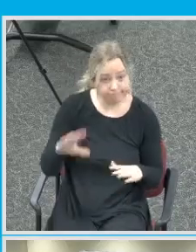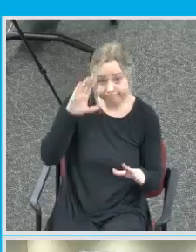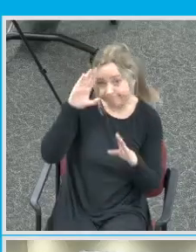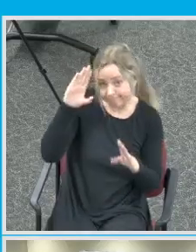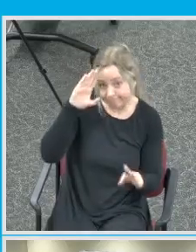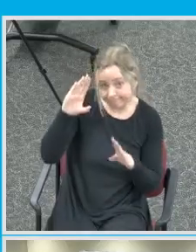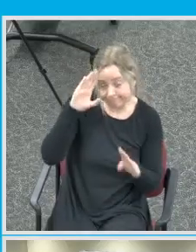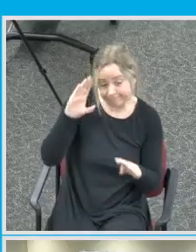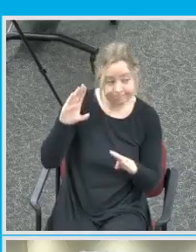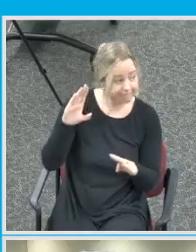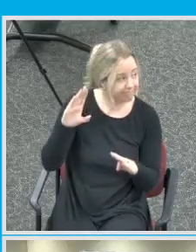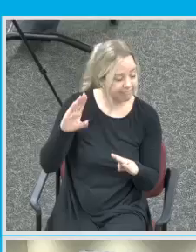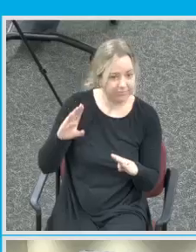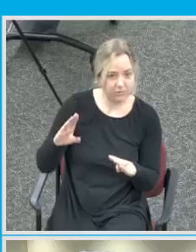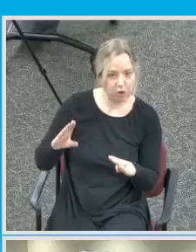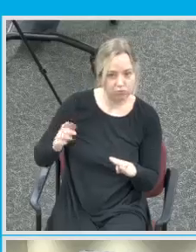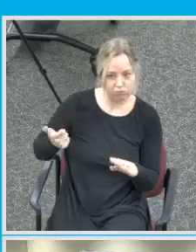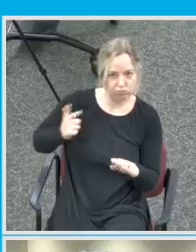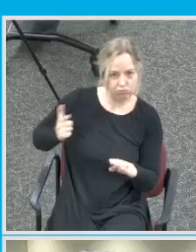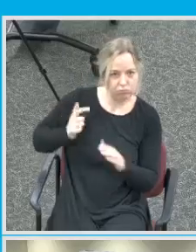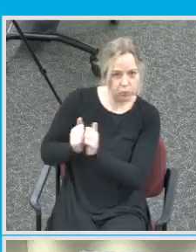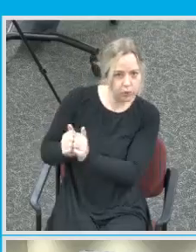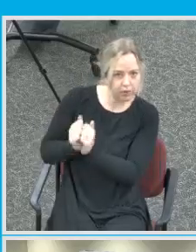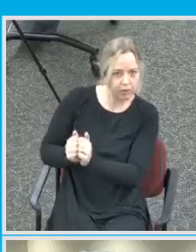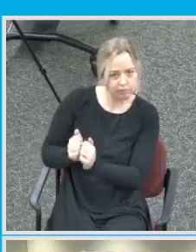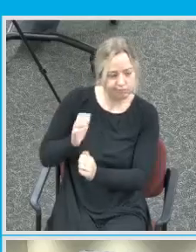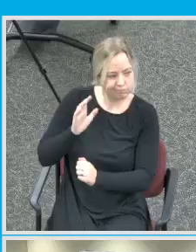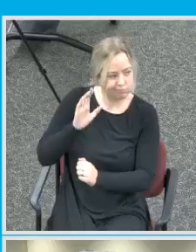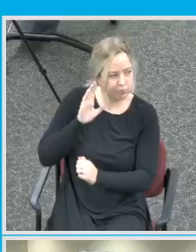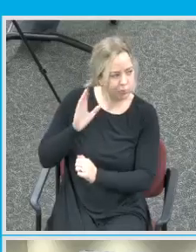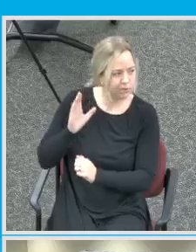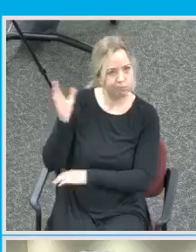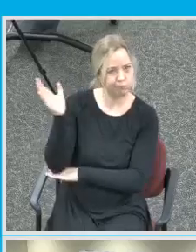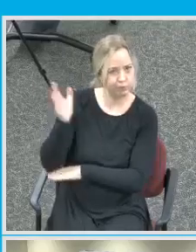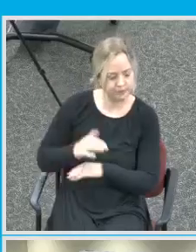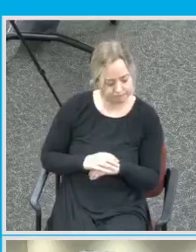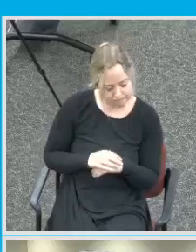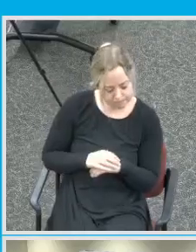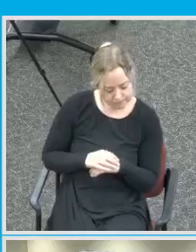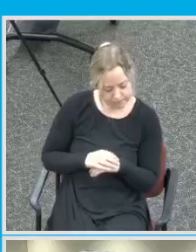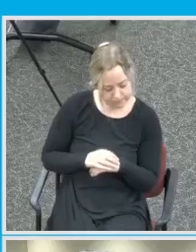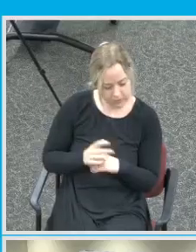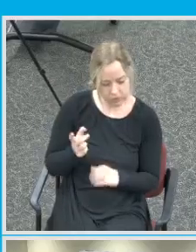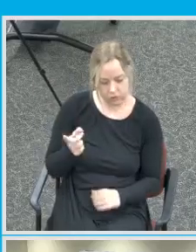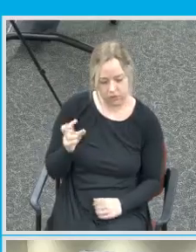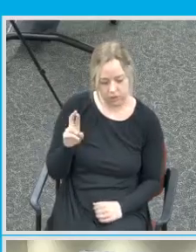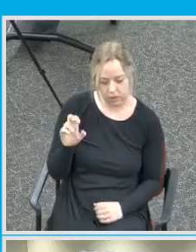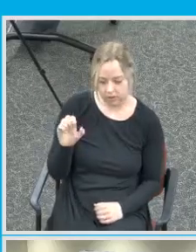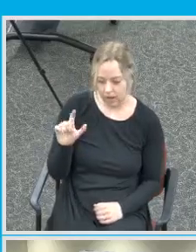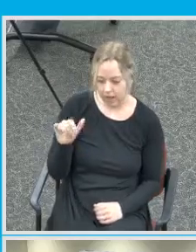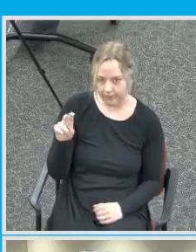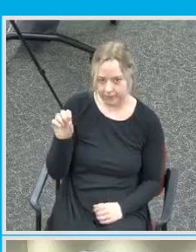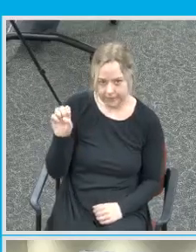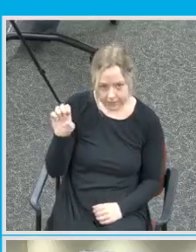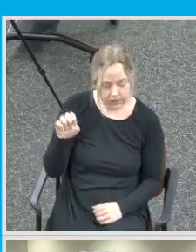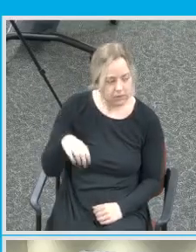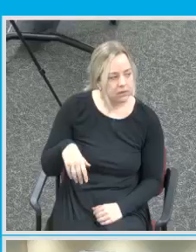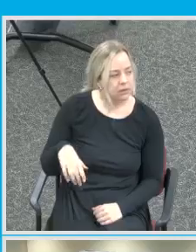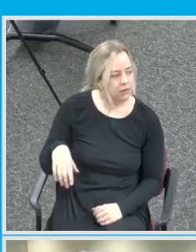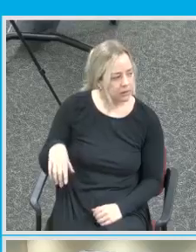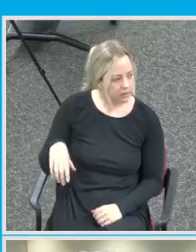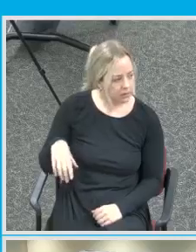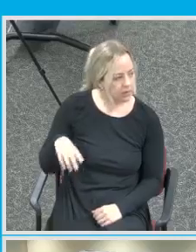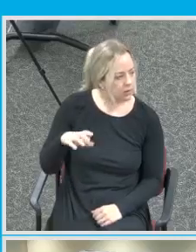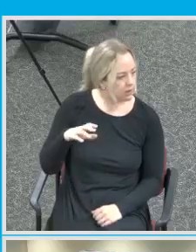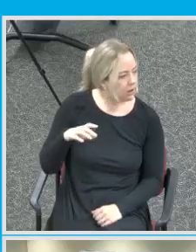Hello, we're going to tag team here at the moment. So again, Dr. Albanese, I'm a co-medical director at the